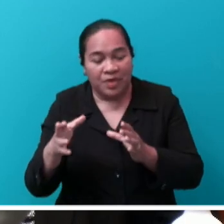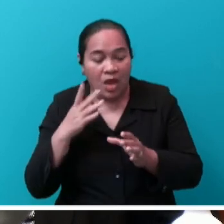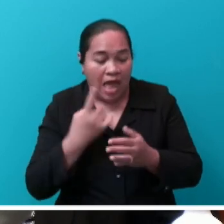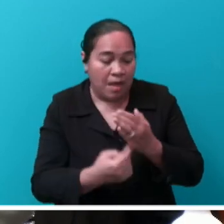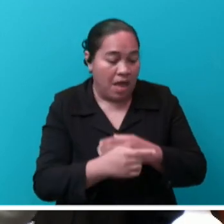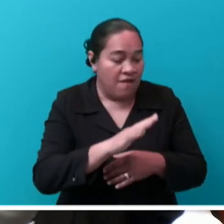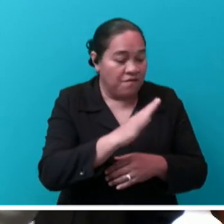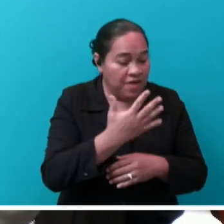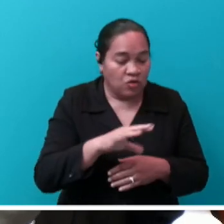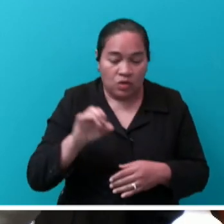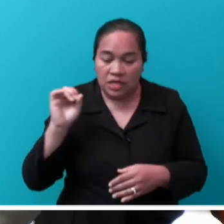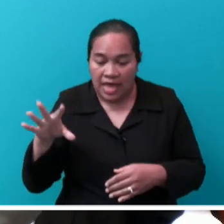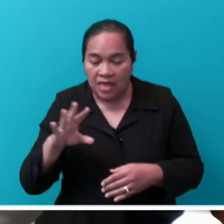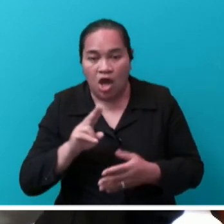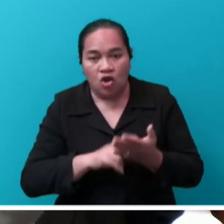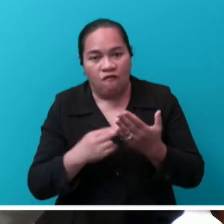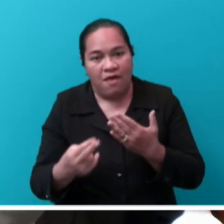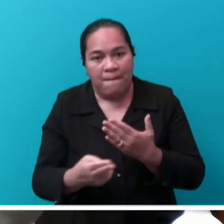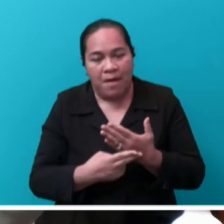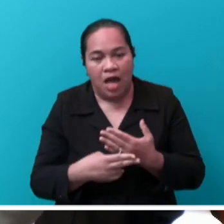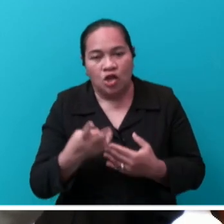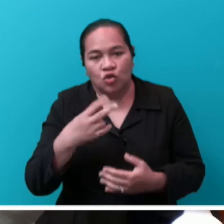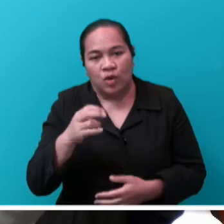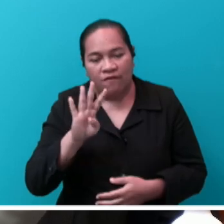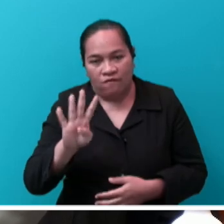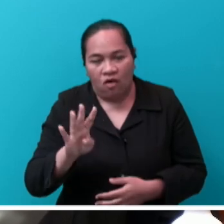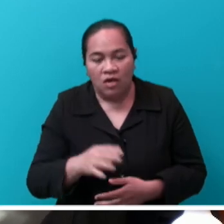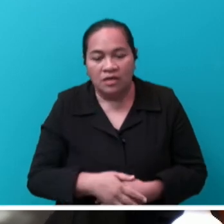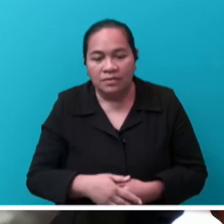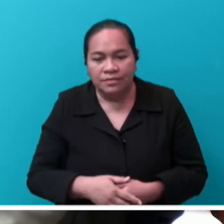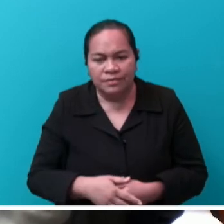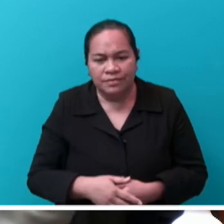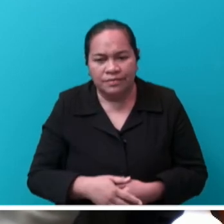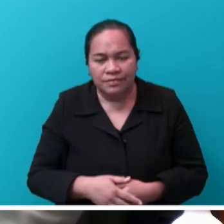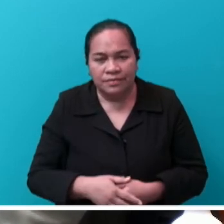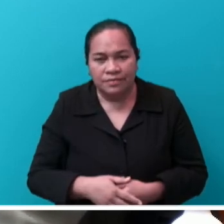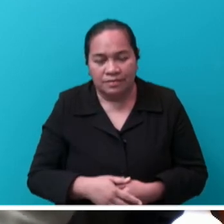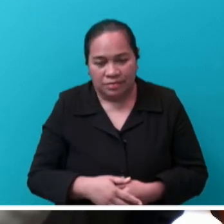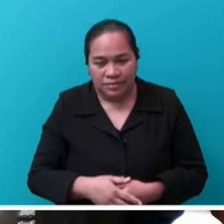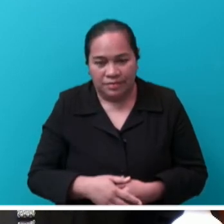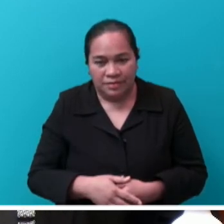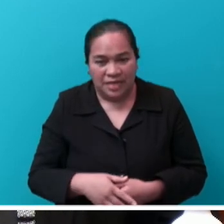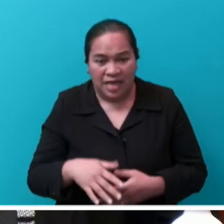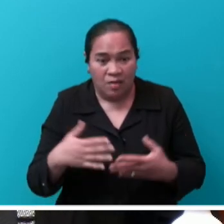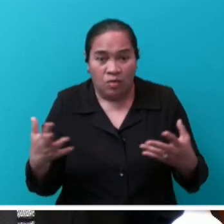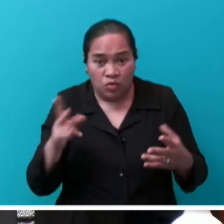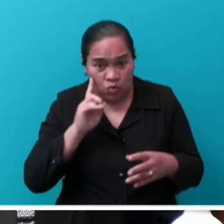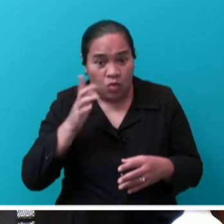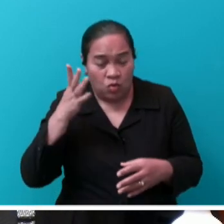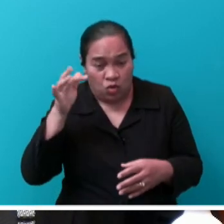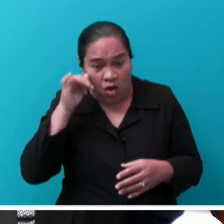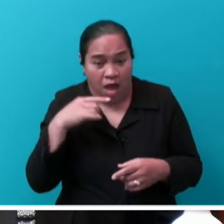to the 10th of November 2024. Just to give you a sense of the size of this event, Honorable